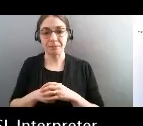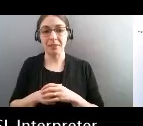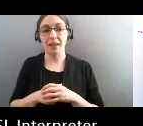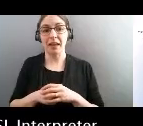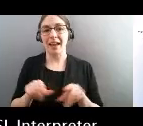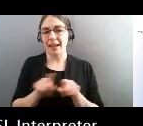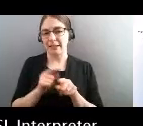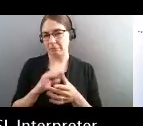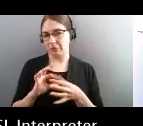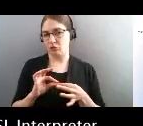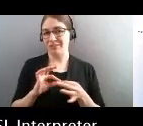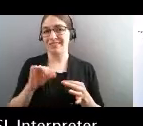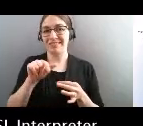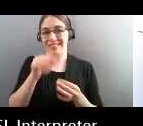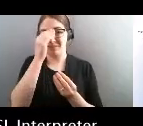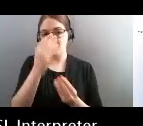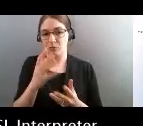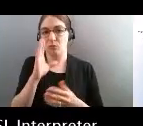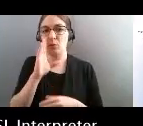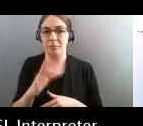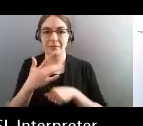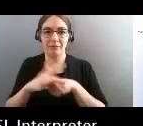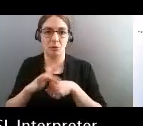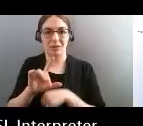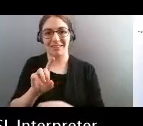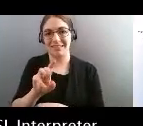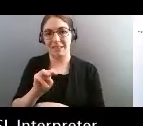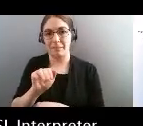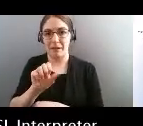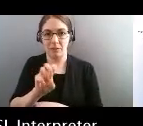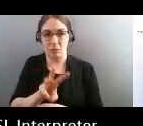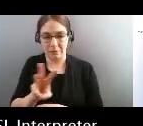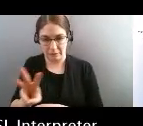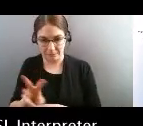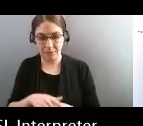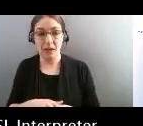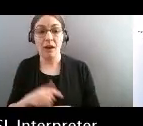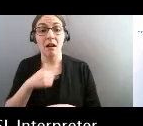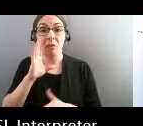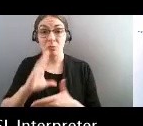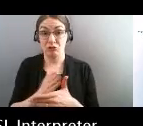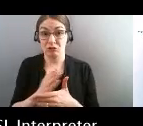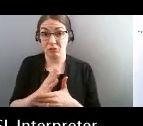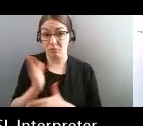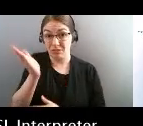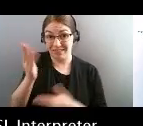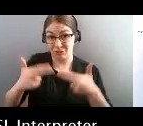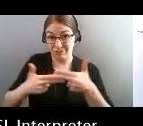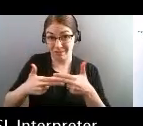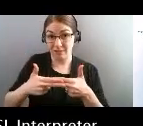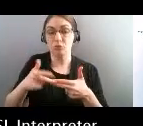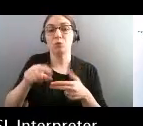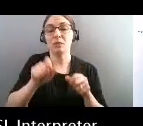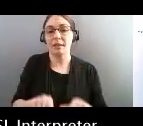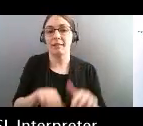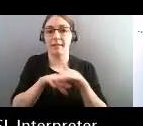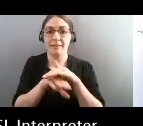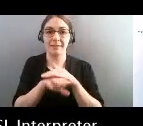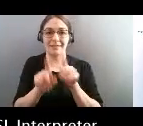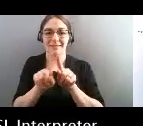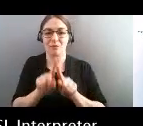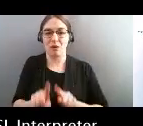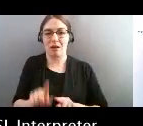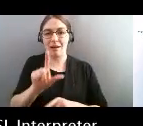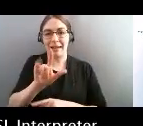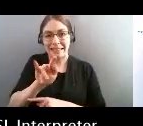will be available in the DMAS website. I will be sharing the presentation so that you can all also have access to the links that are